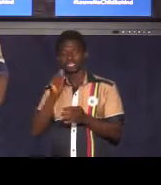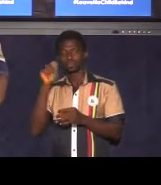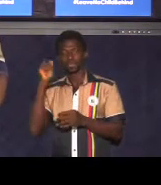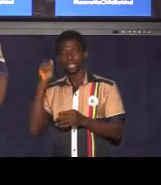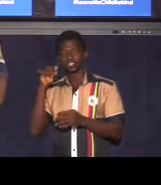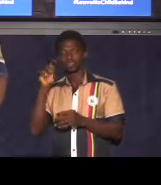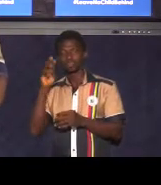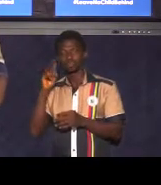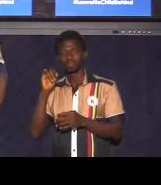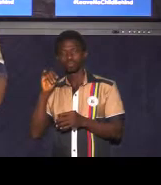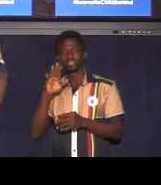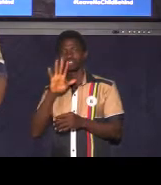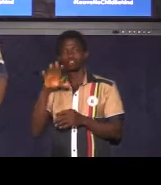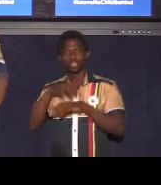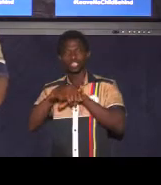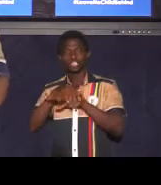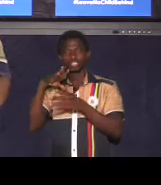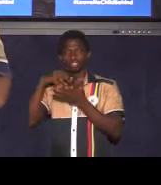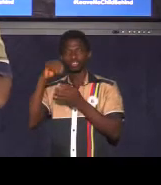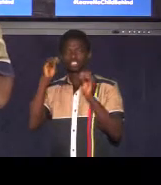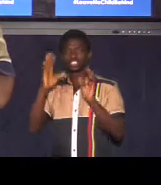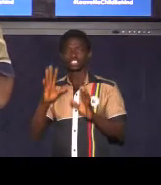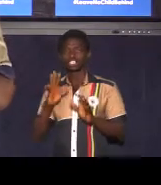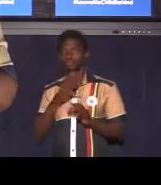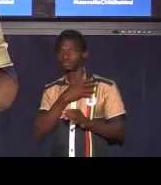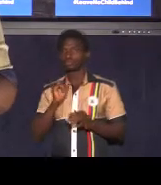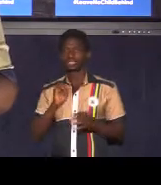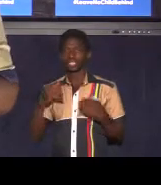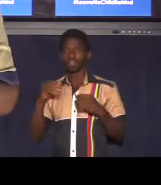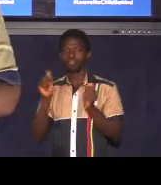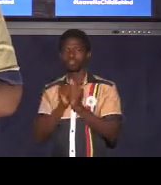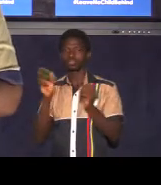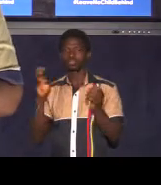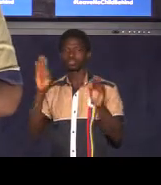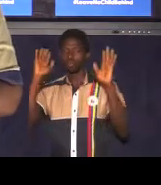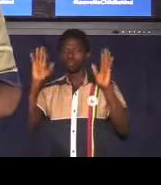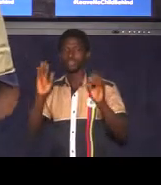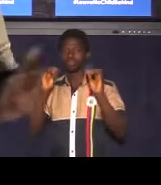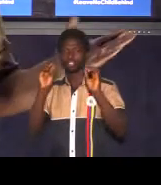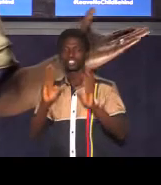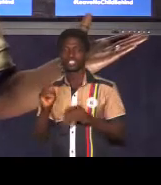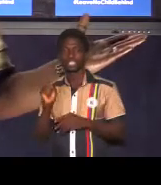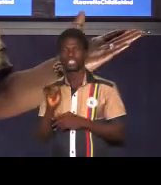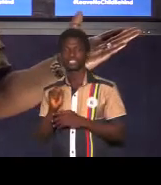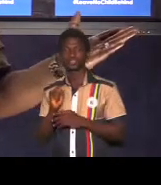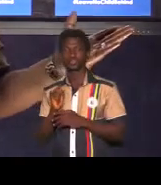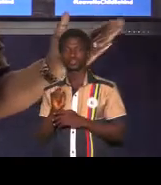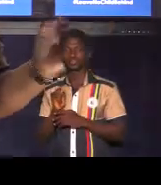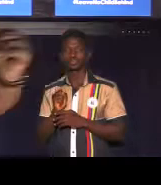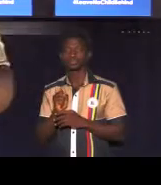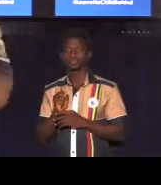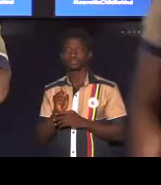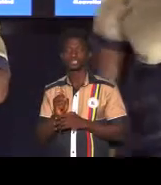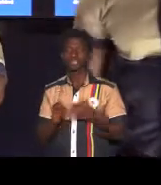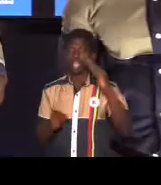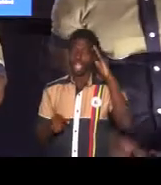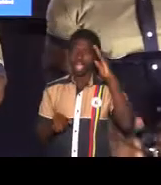am Auntie Fumi, your English Studies teacher, and I have with me, as usual, your wonderful